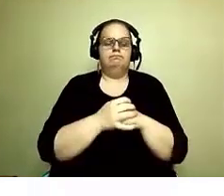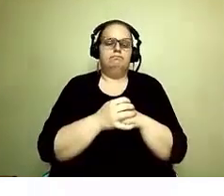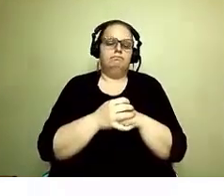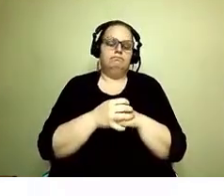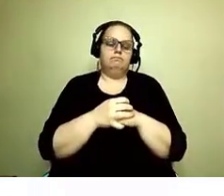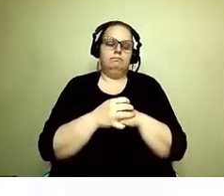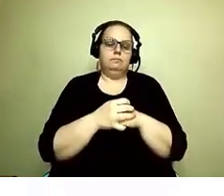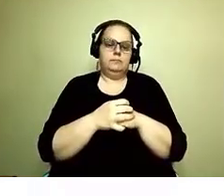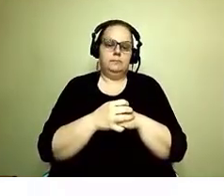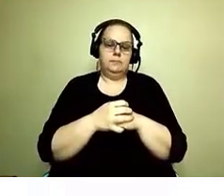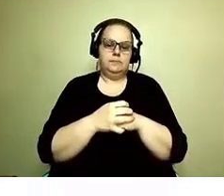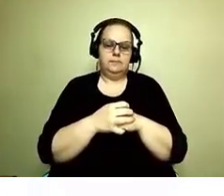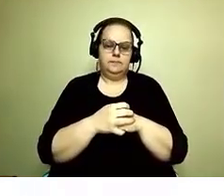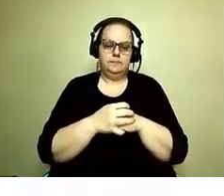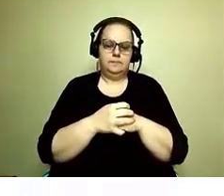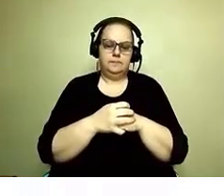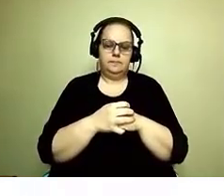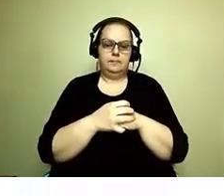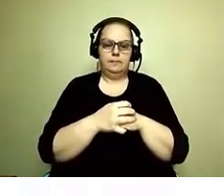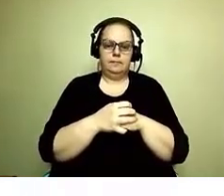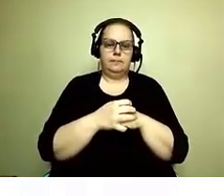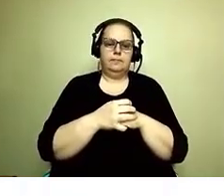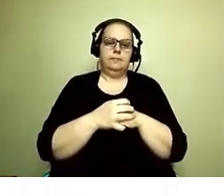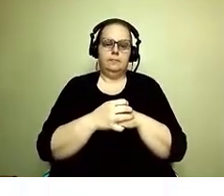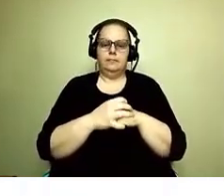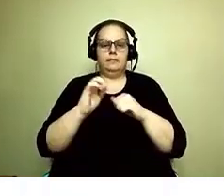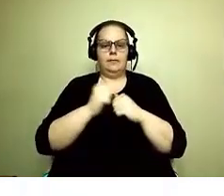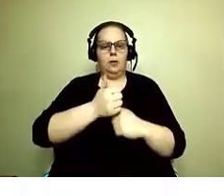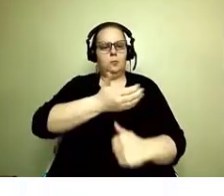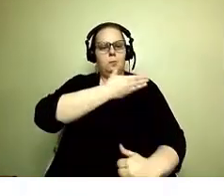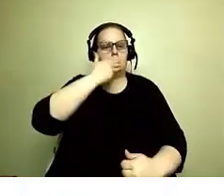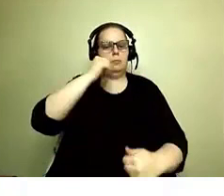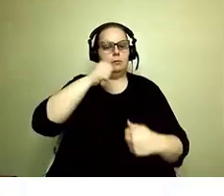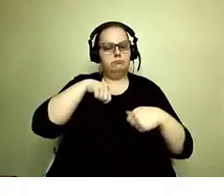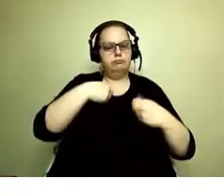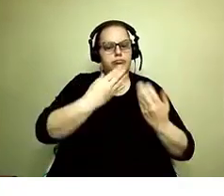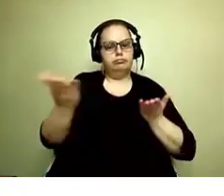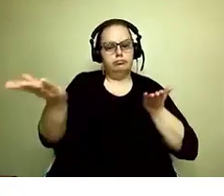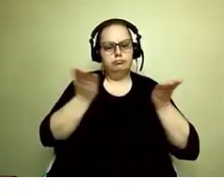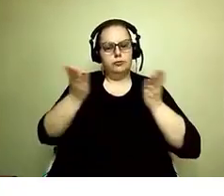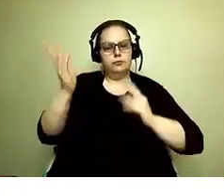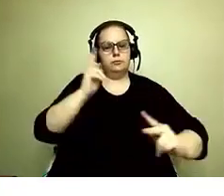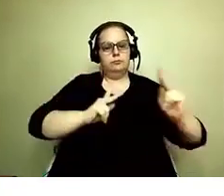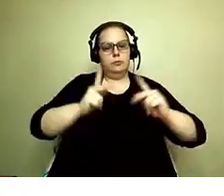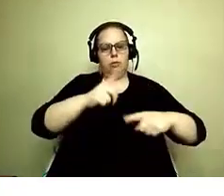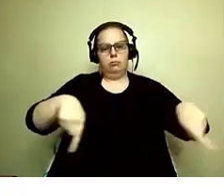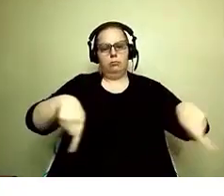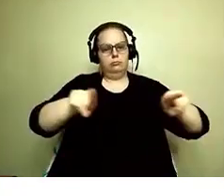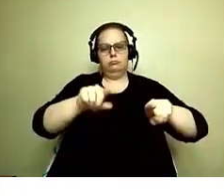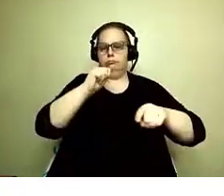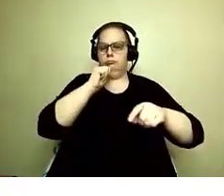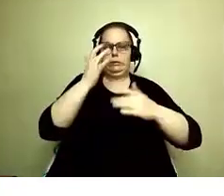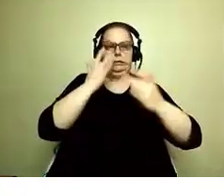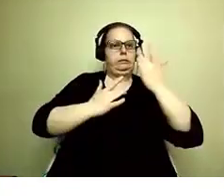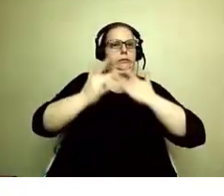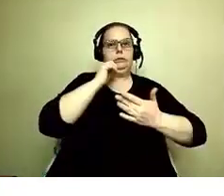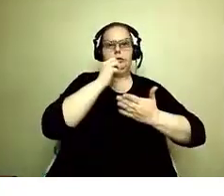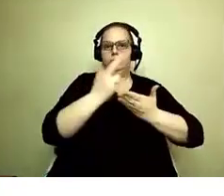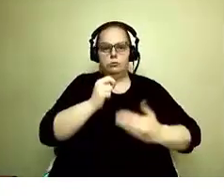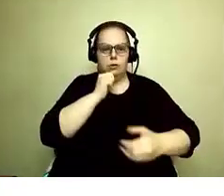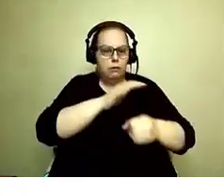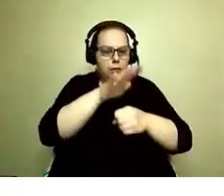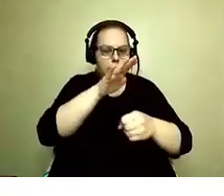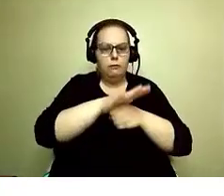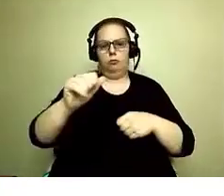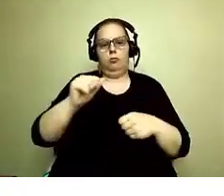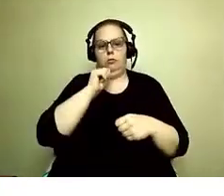And specifically, how are we better serving the most under-resourced and inequitably served students and family? We want to provide students